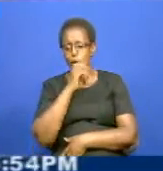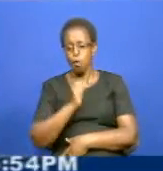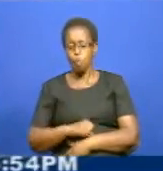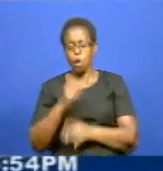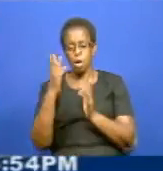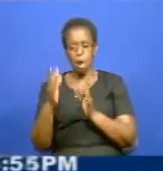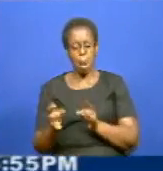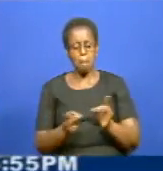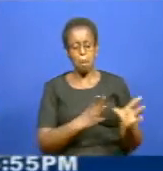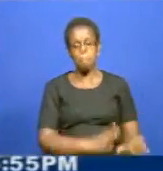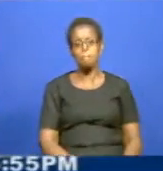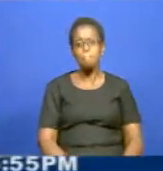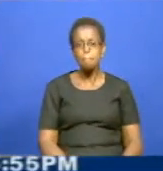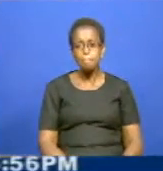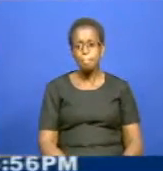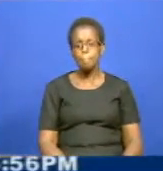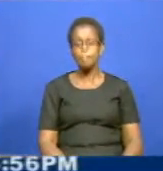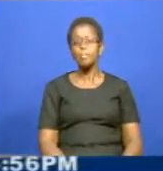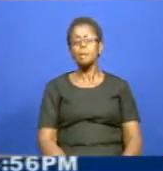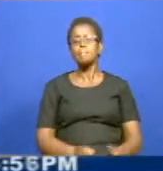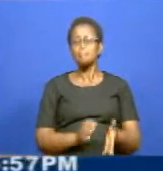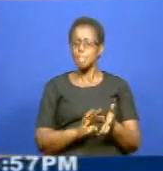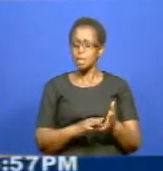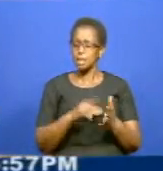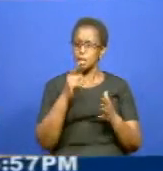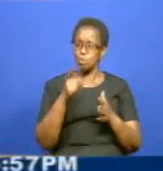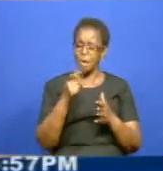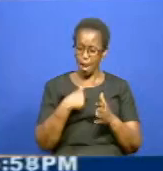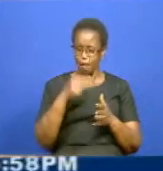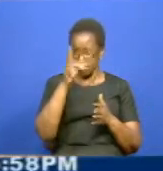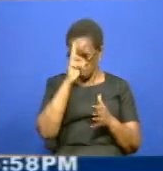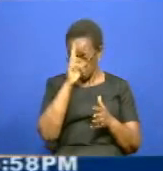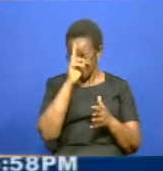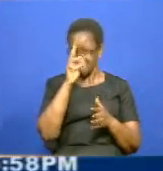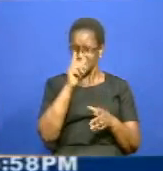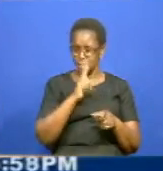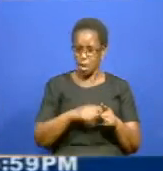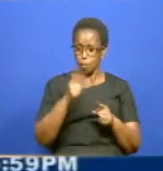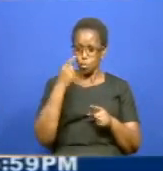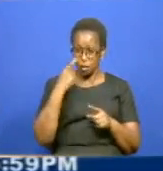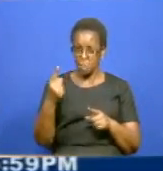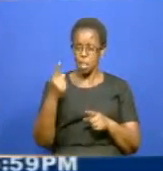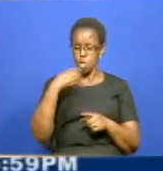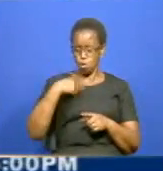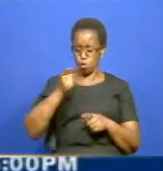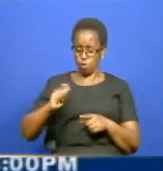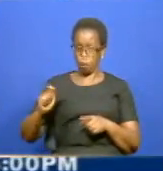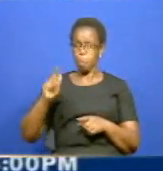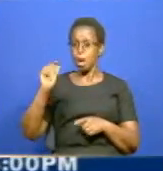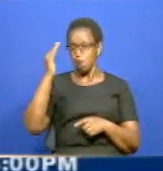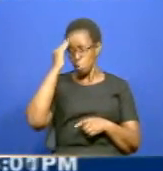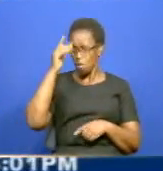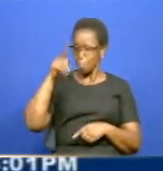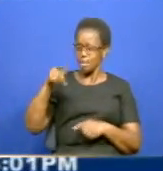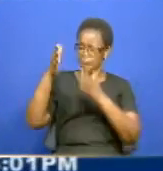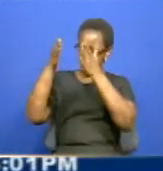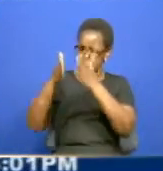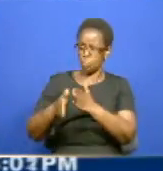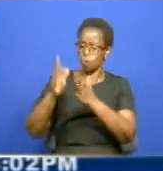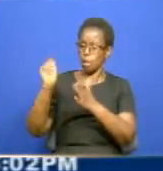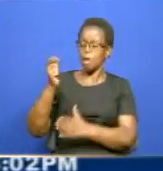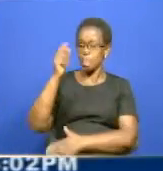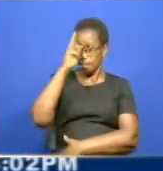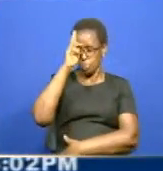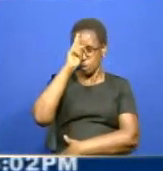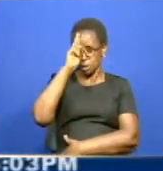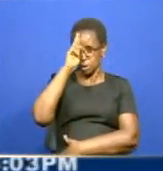outlawed altogether, so that we have a police force that when you see uniform, you can tell this is a Kenyan policeman or woman,